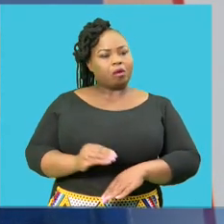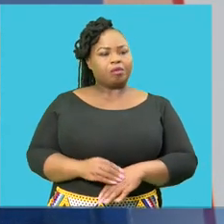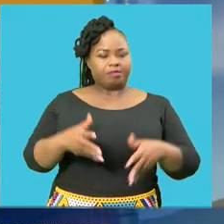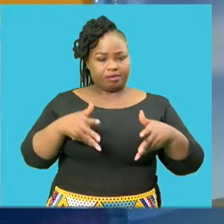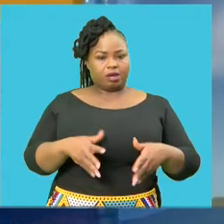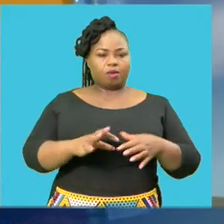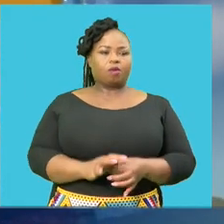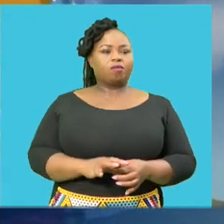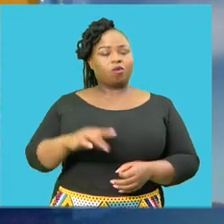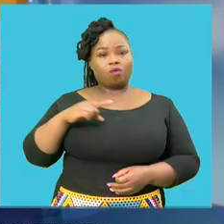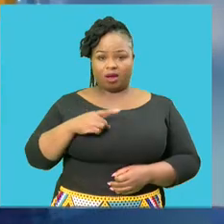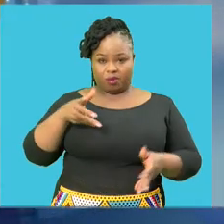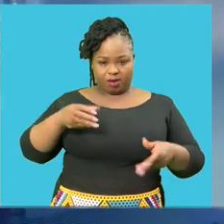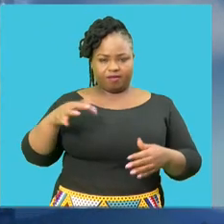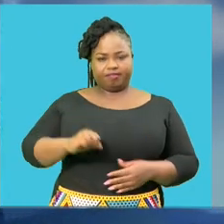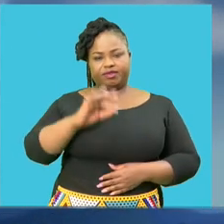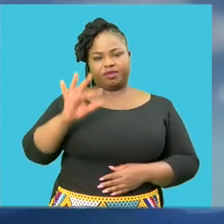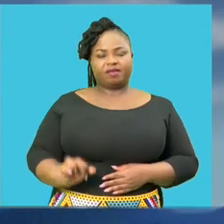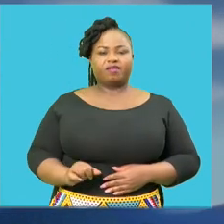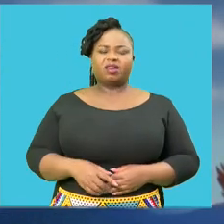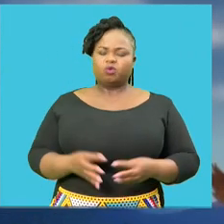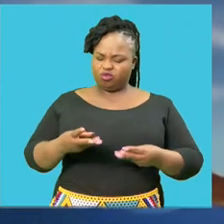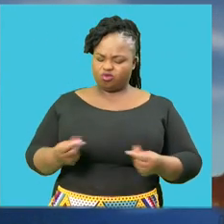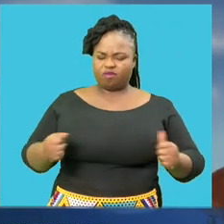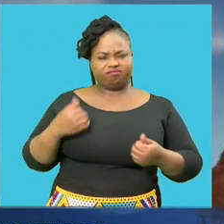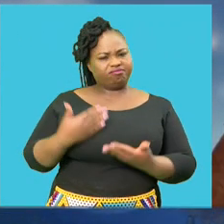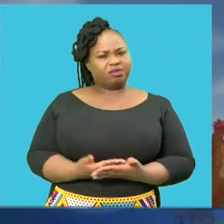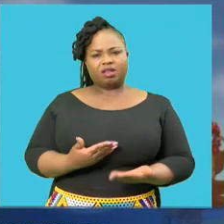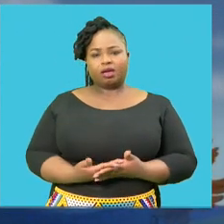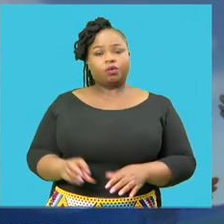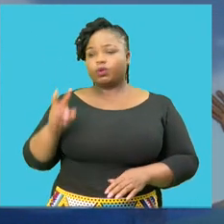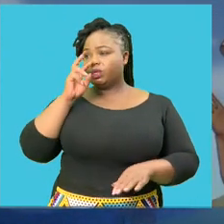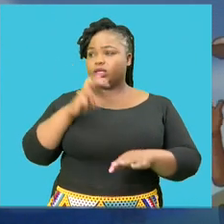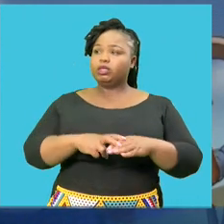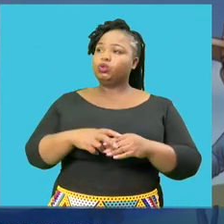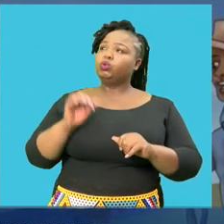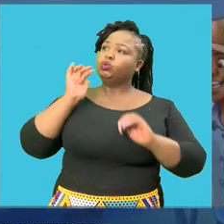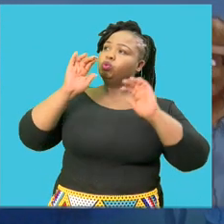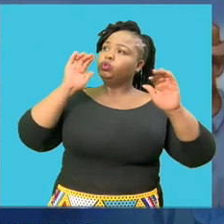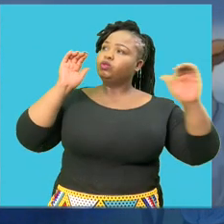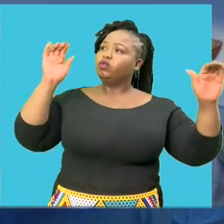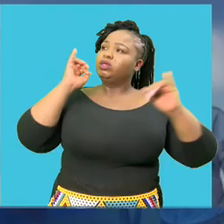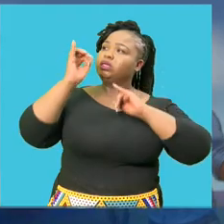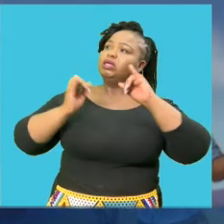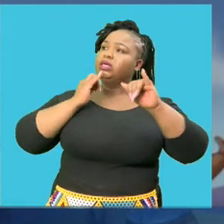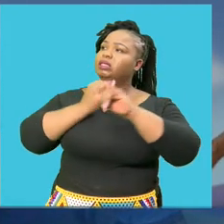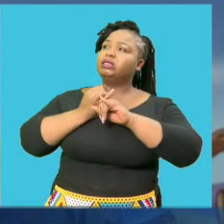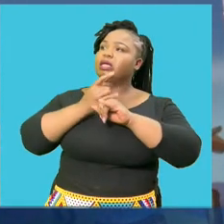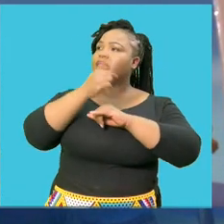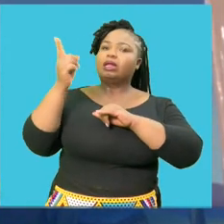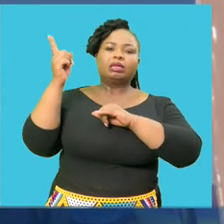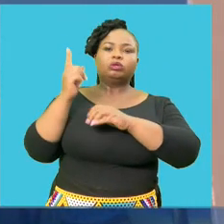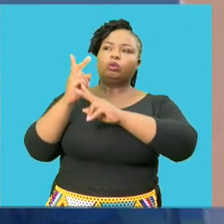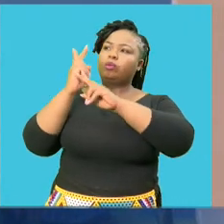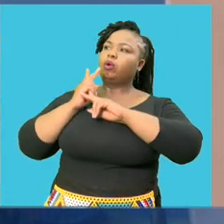is one that exists here. It's one of those things where we don't have to borrow the solution from other parts of the world.